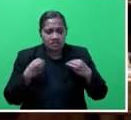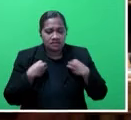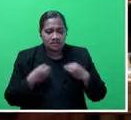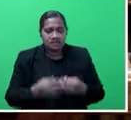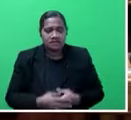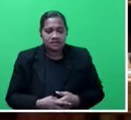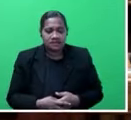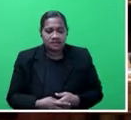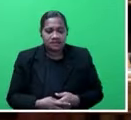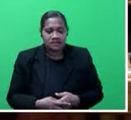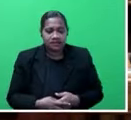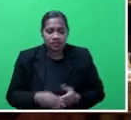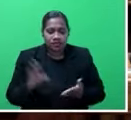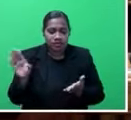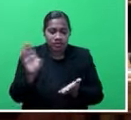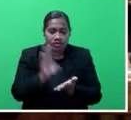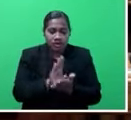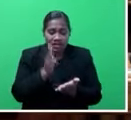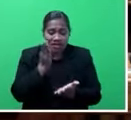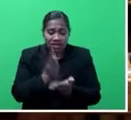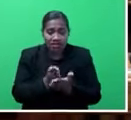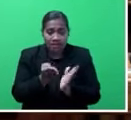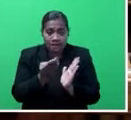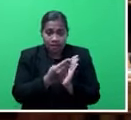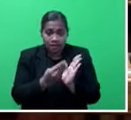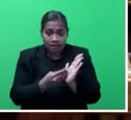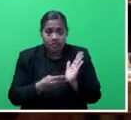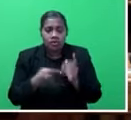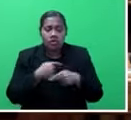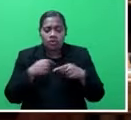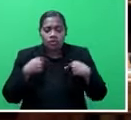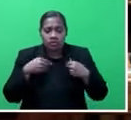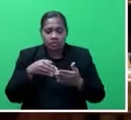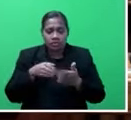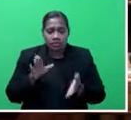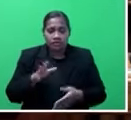and direct budget, we approved